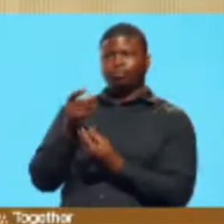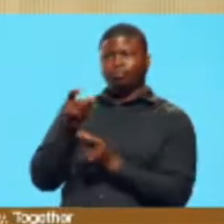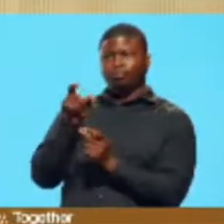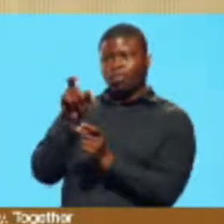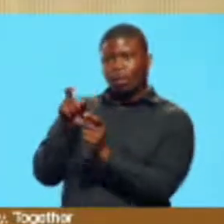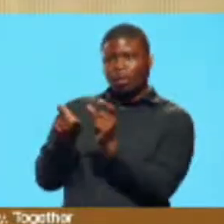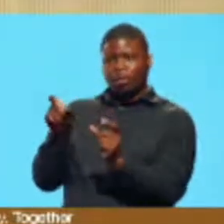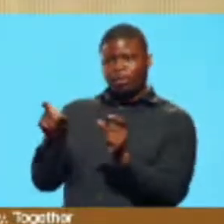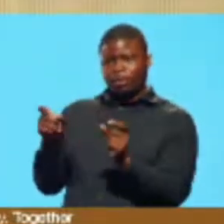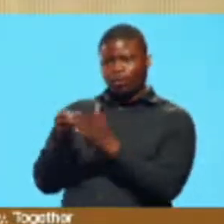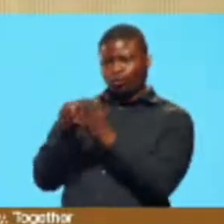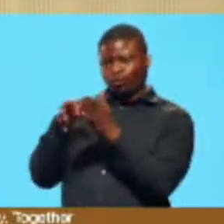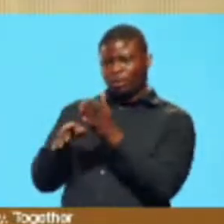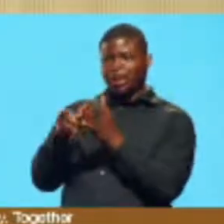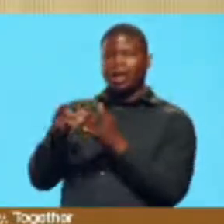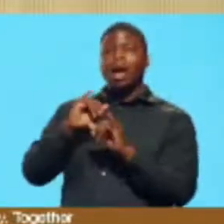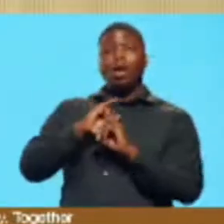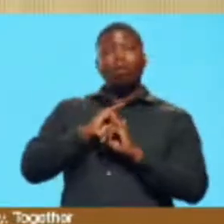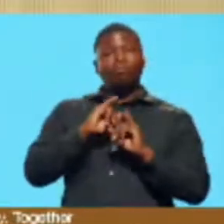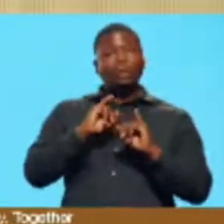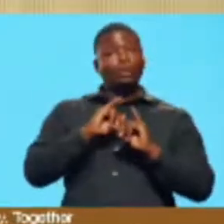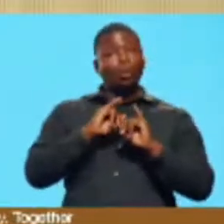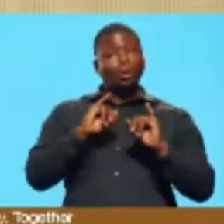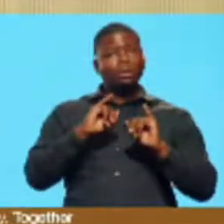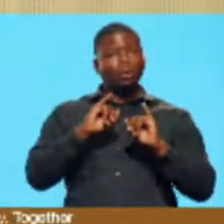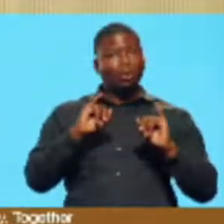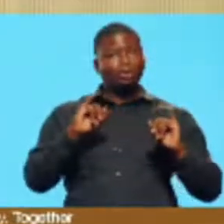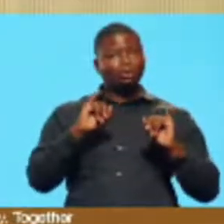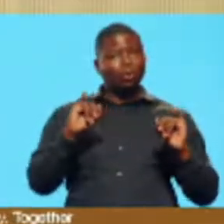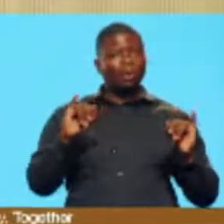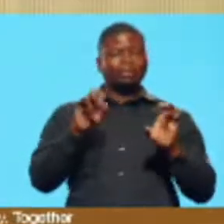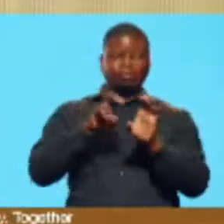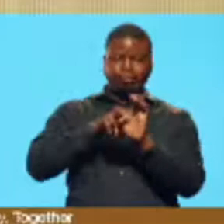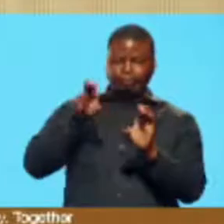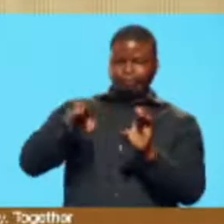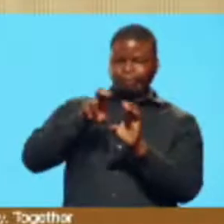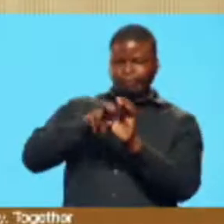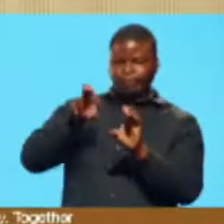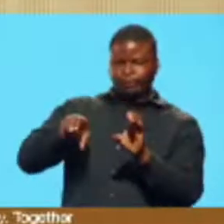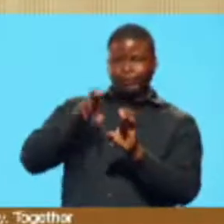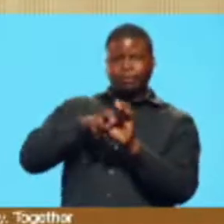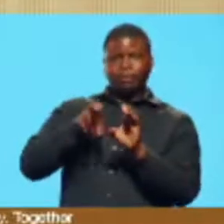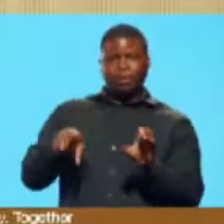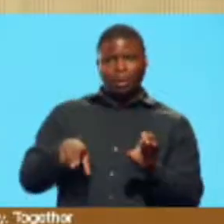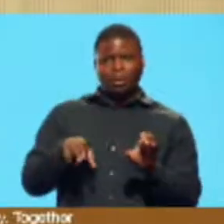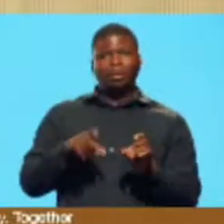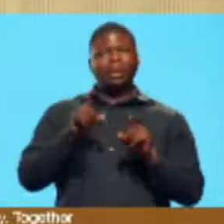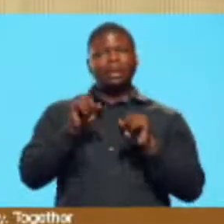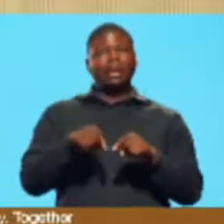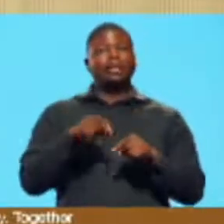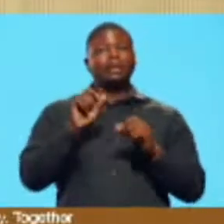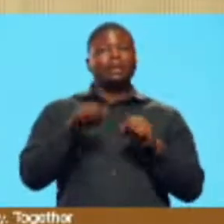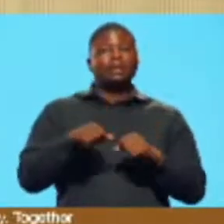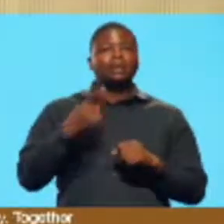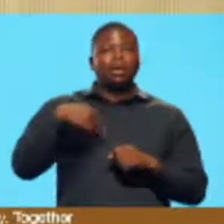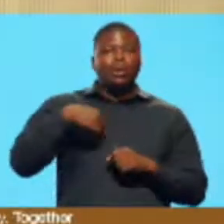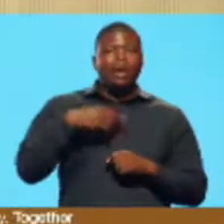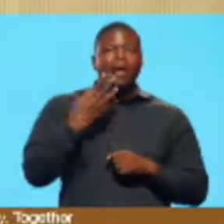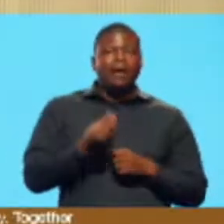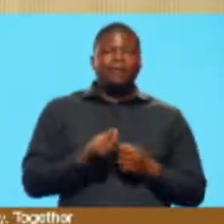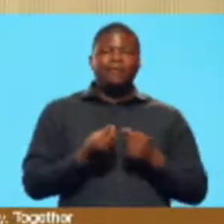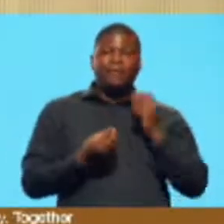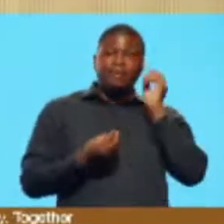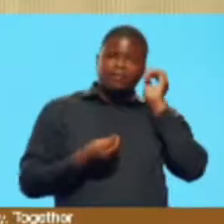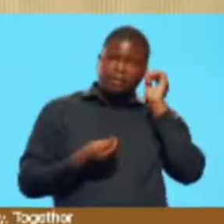people is getting higher. We have a high early dropouts of